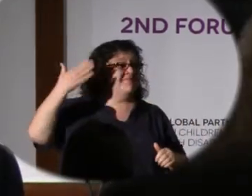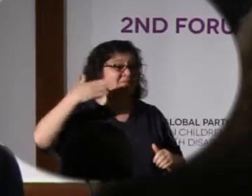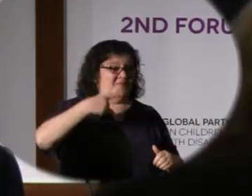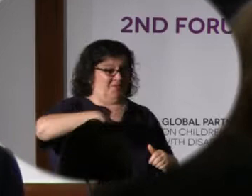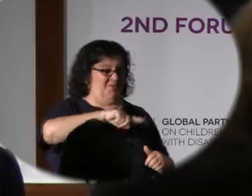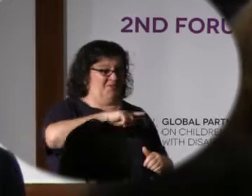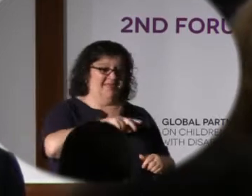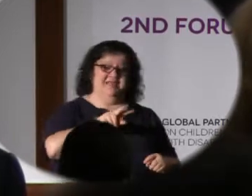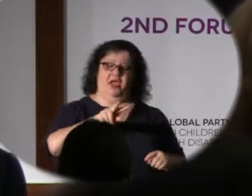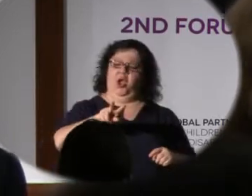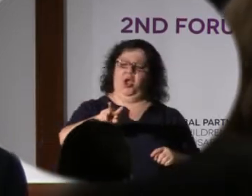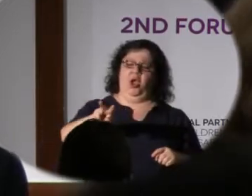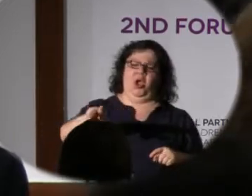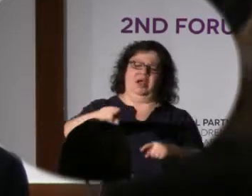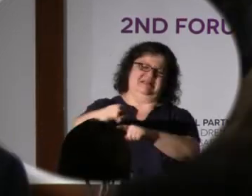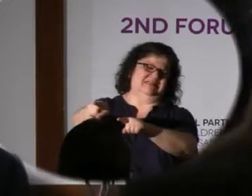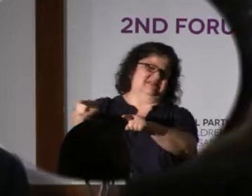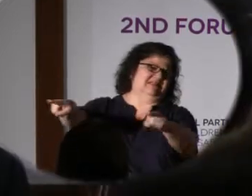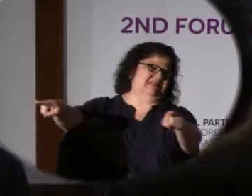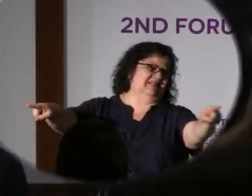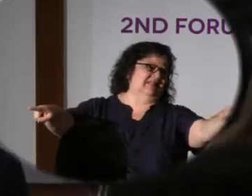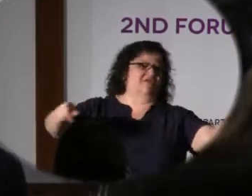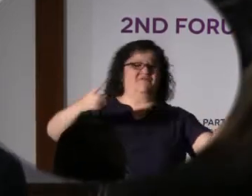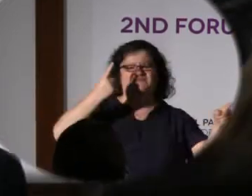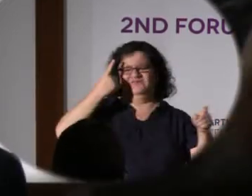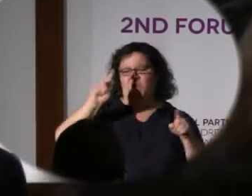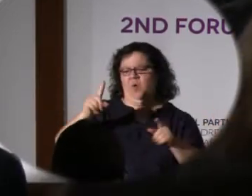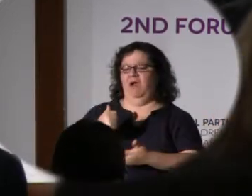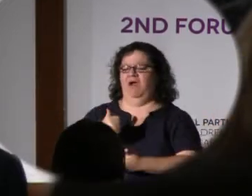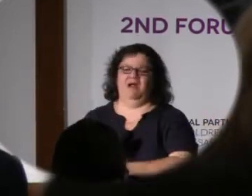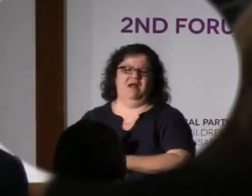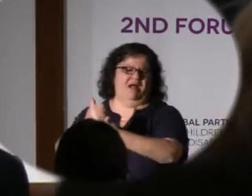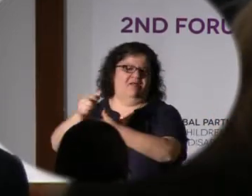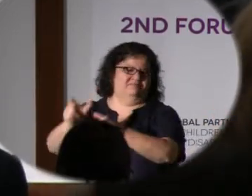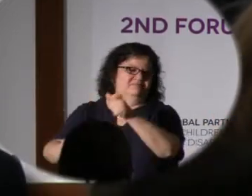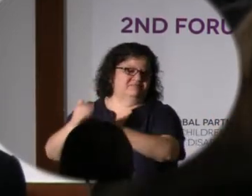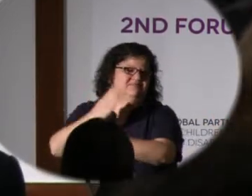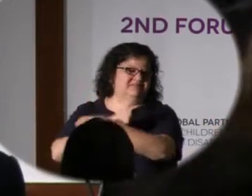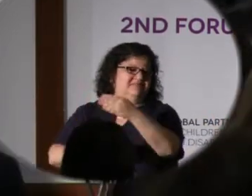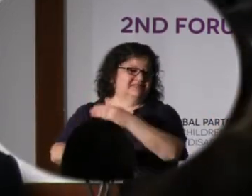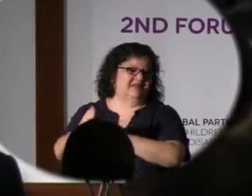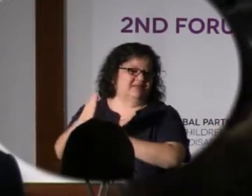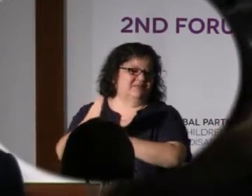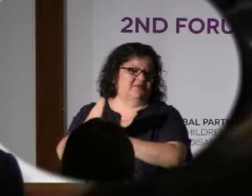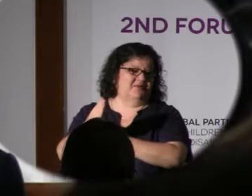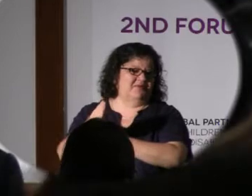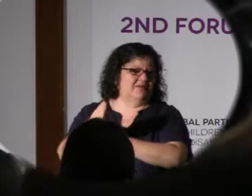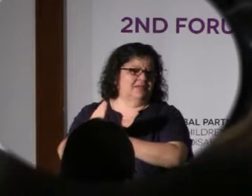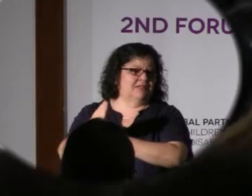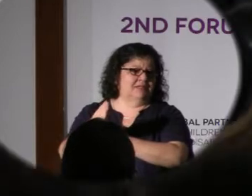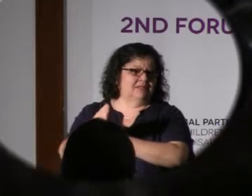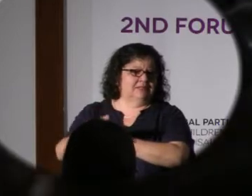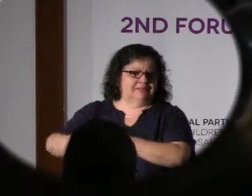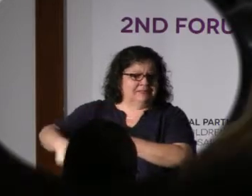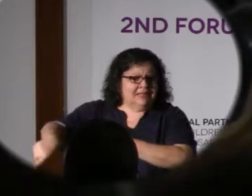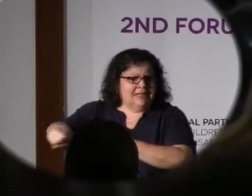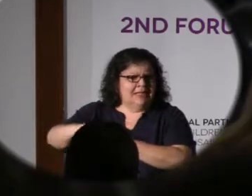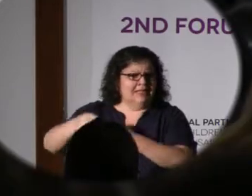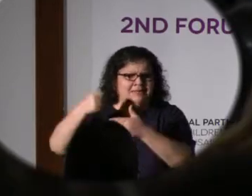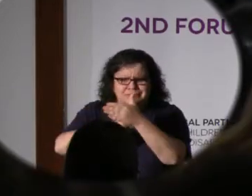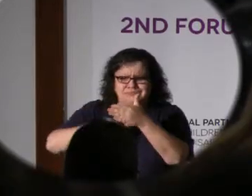an important social movement worldwide. Also, I had my experience by being a, let's